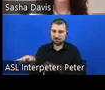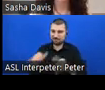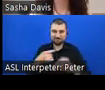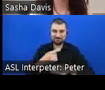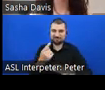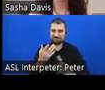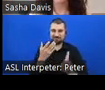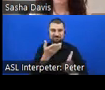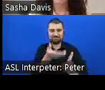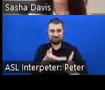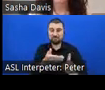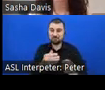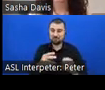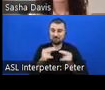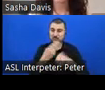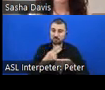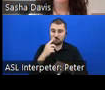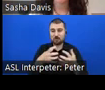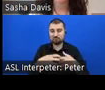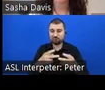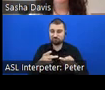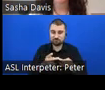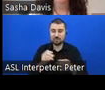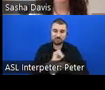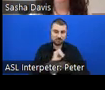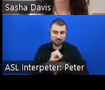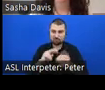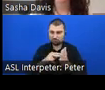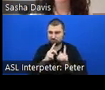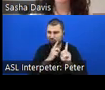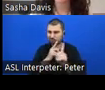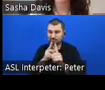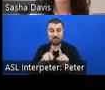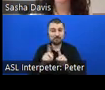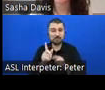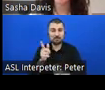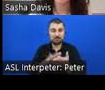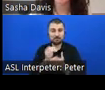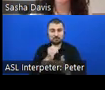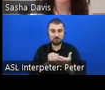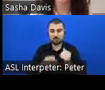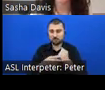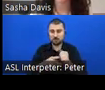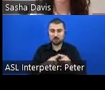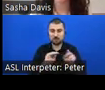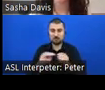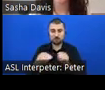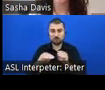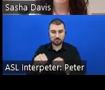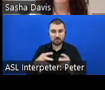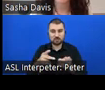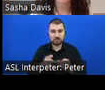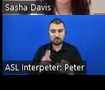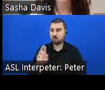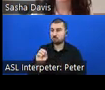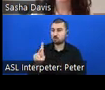And the building was used for factories and industrial purposes, eventually becoming an art storage and moving facility called Berkeley